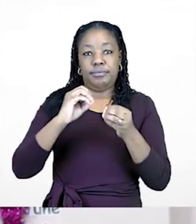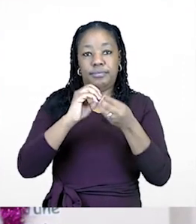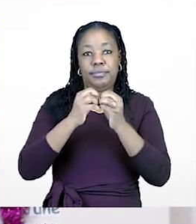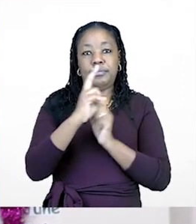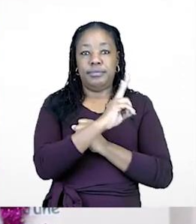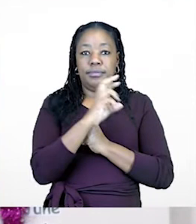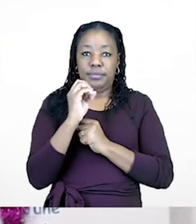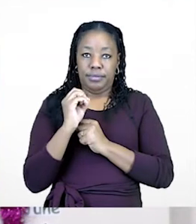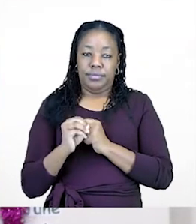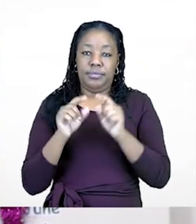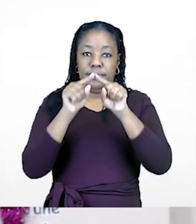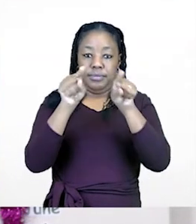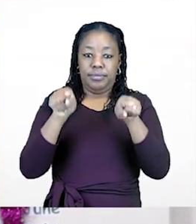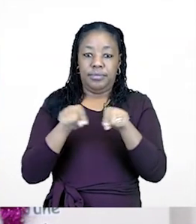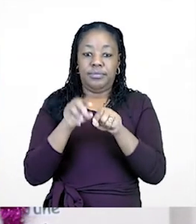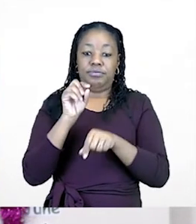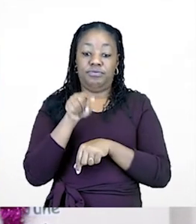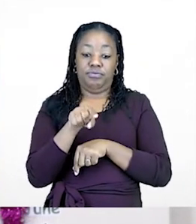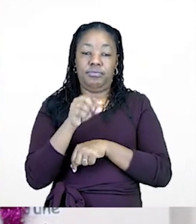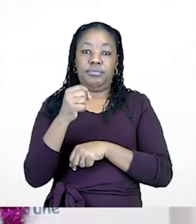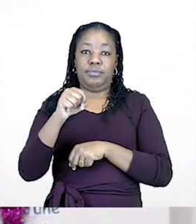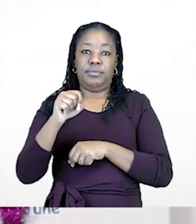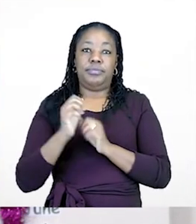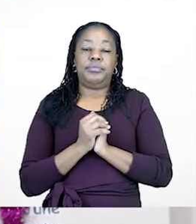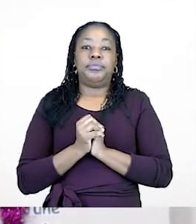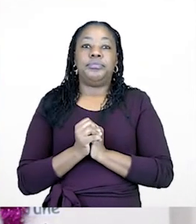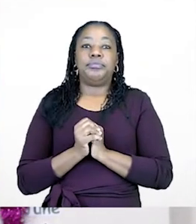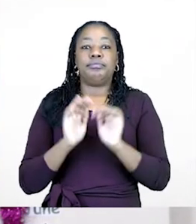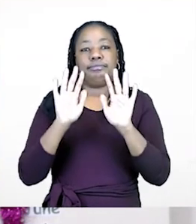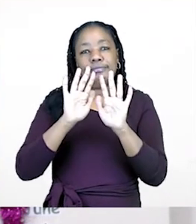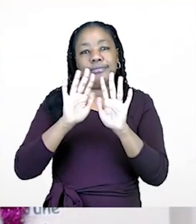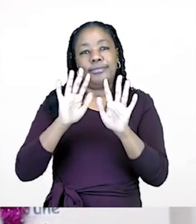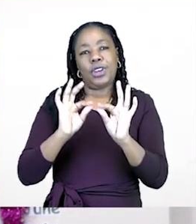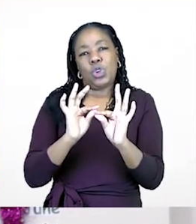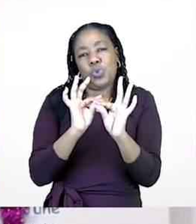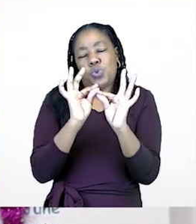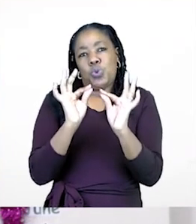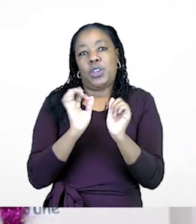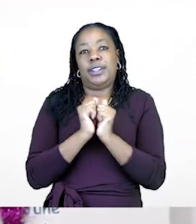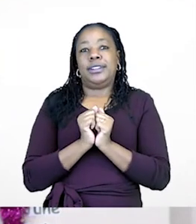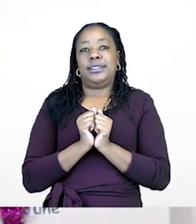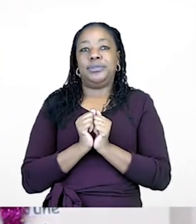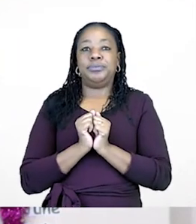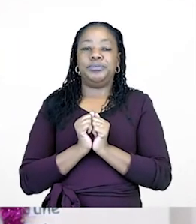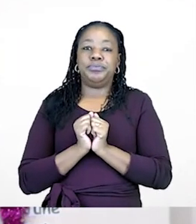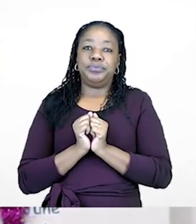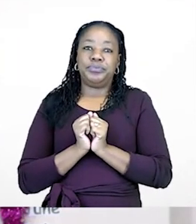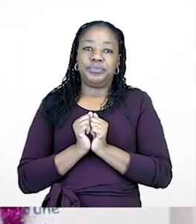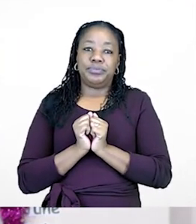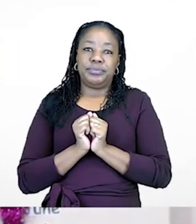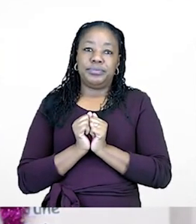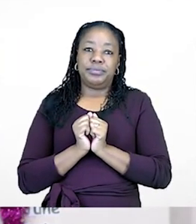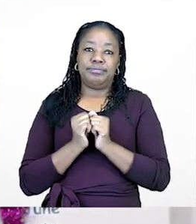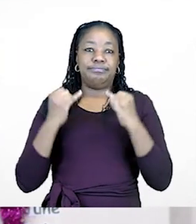been given in your booklet. And make sure that when you're coloring, you color in one direction. Have fun